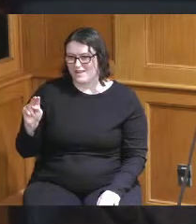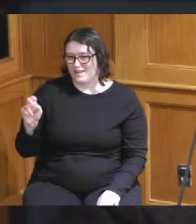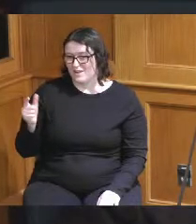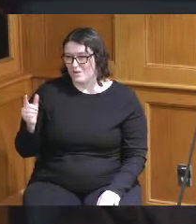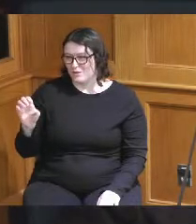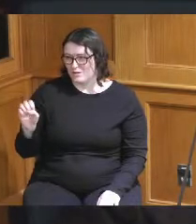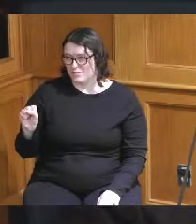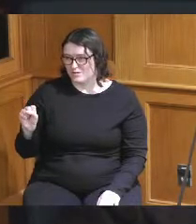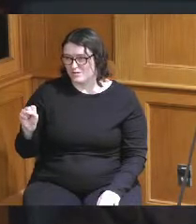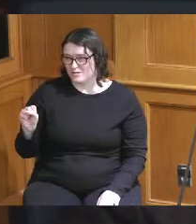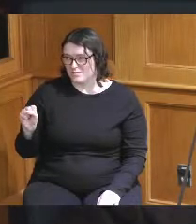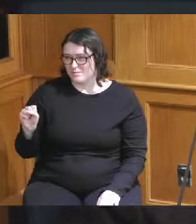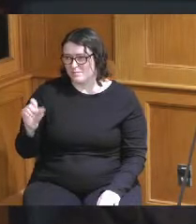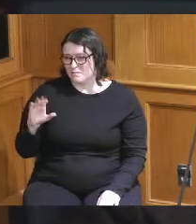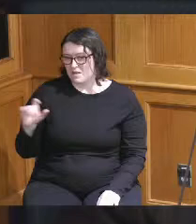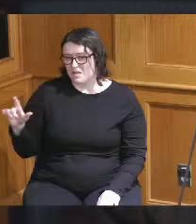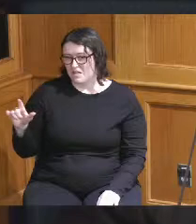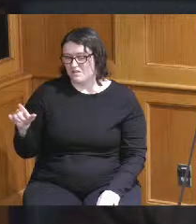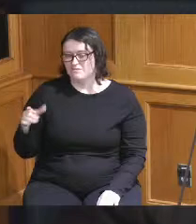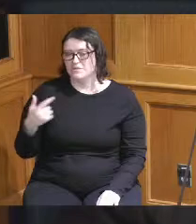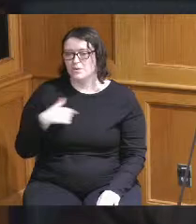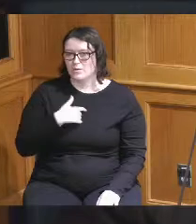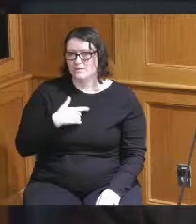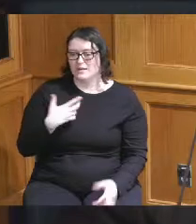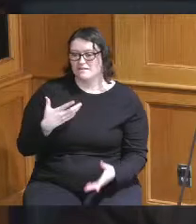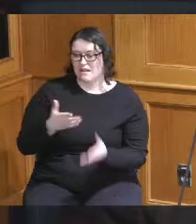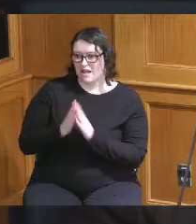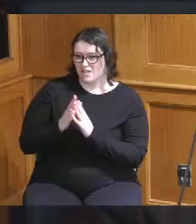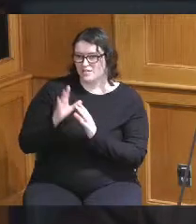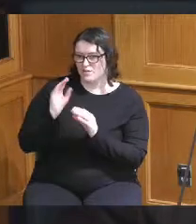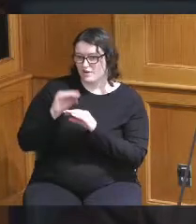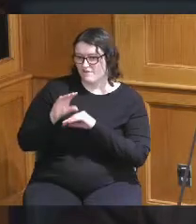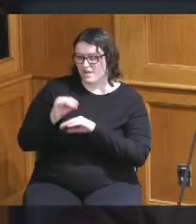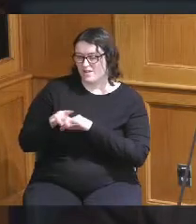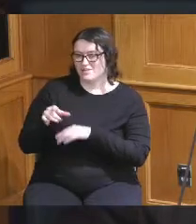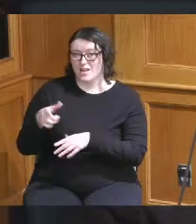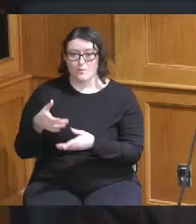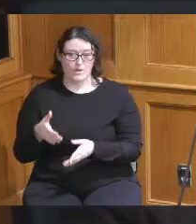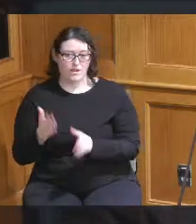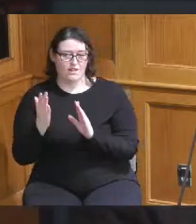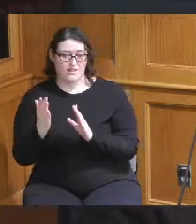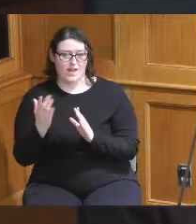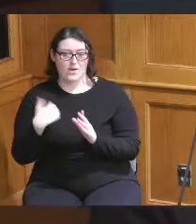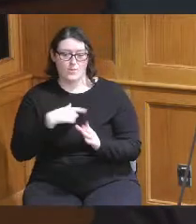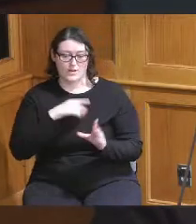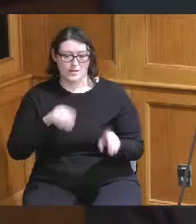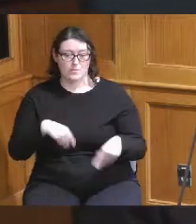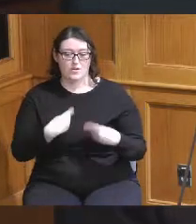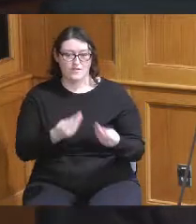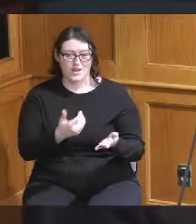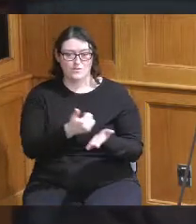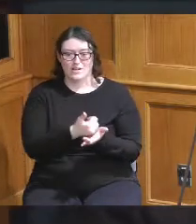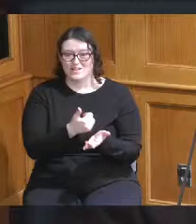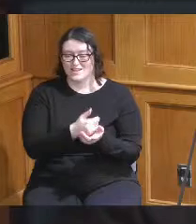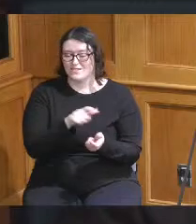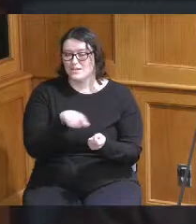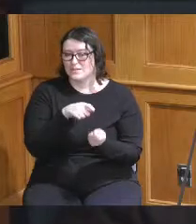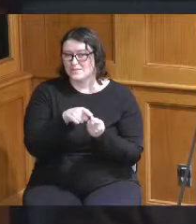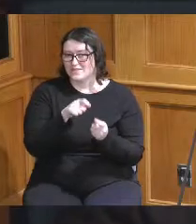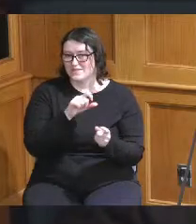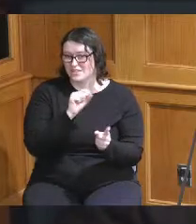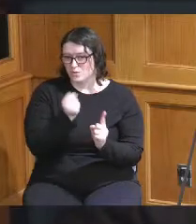this a couple of times. This is a bill that allows us to provide some relief in certain